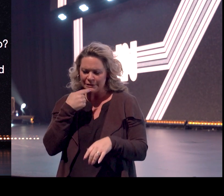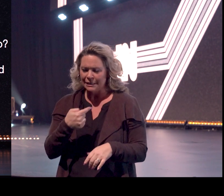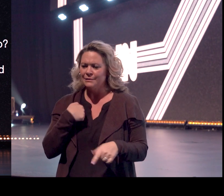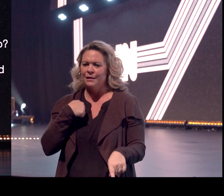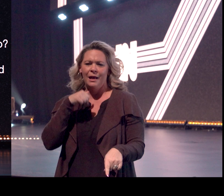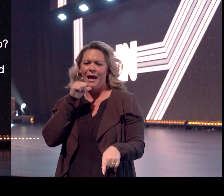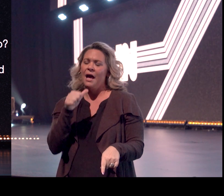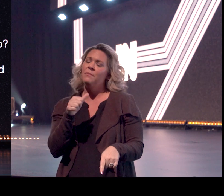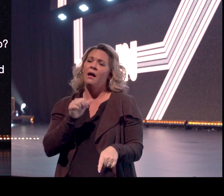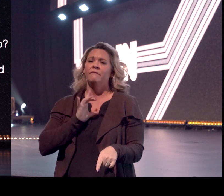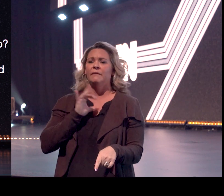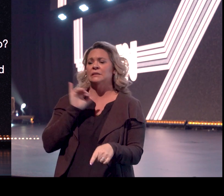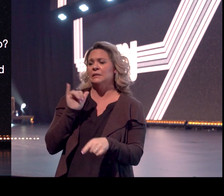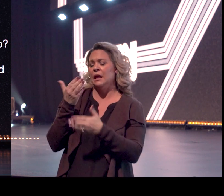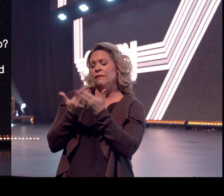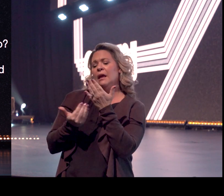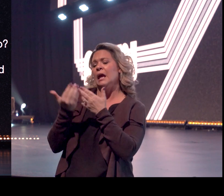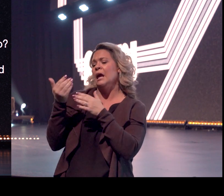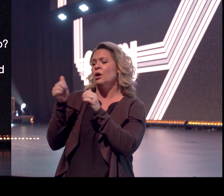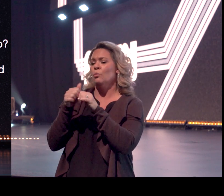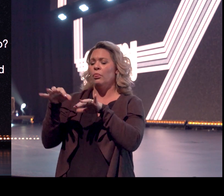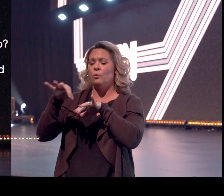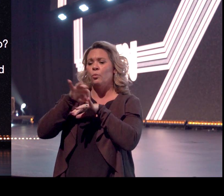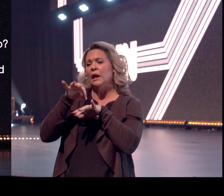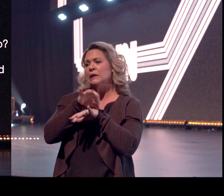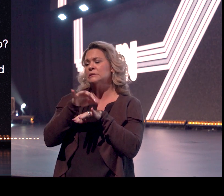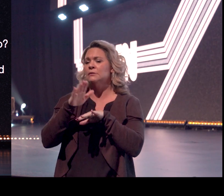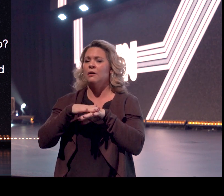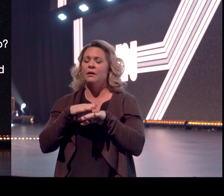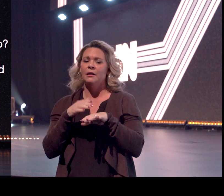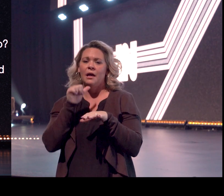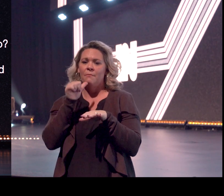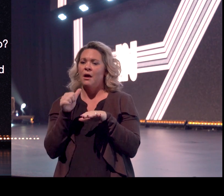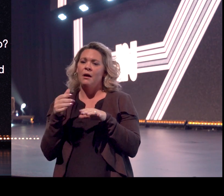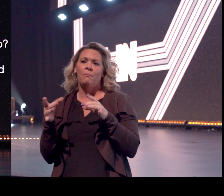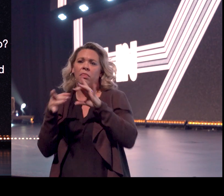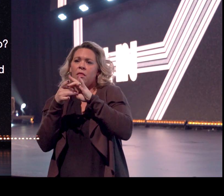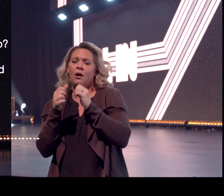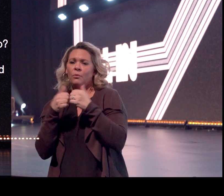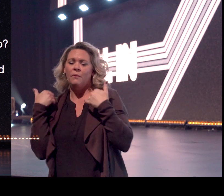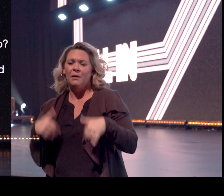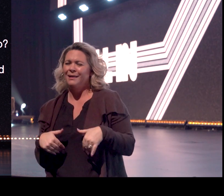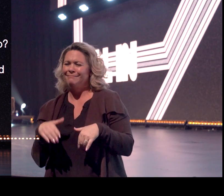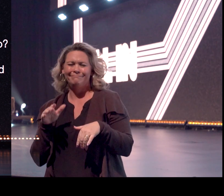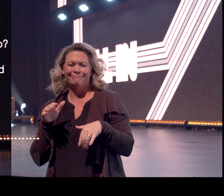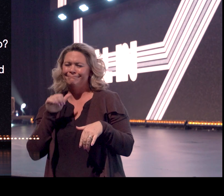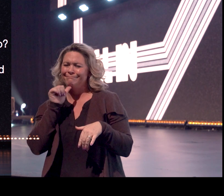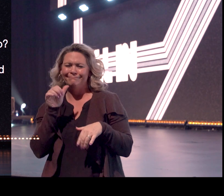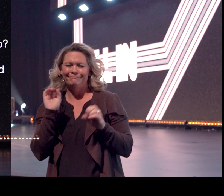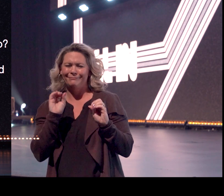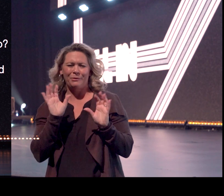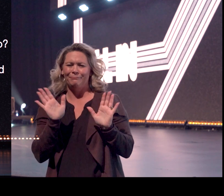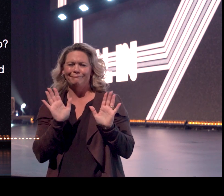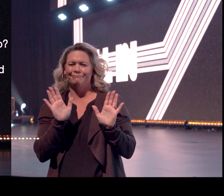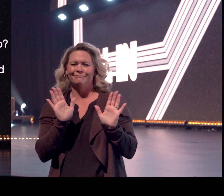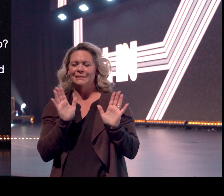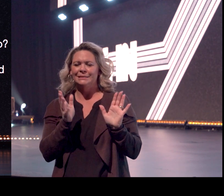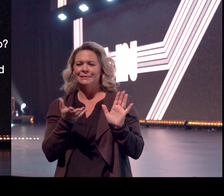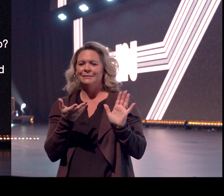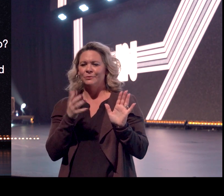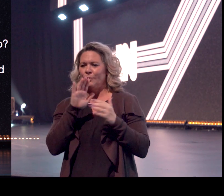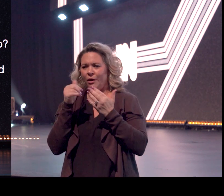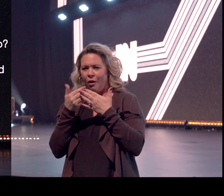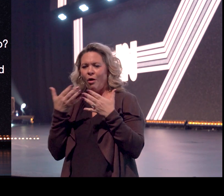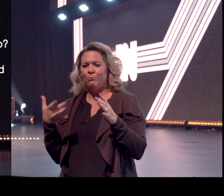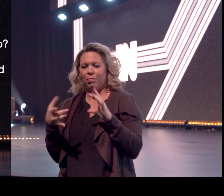the foot says, I'm not elegant like the hand, embellished with rings, I guess I don't belong to the body, would that make it so? We would say, well,